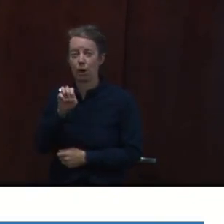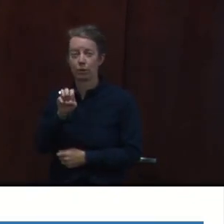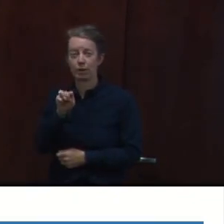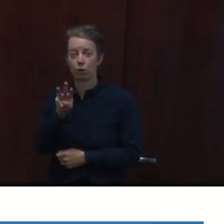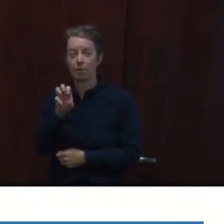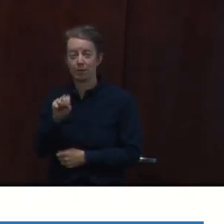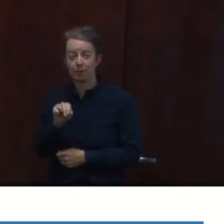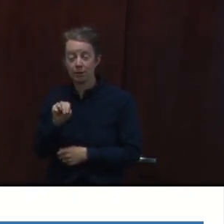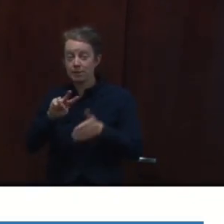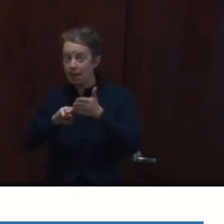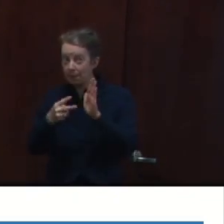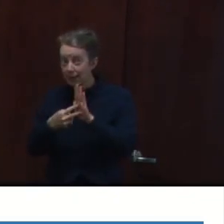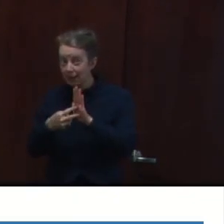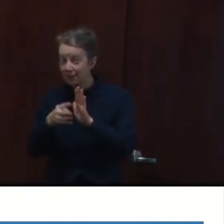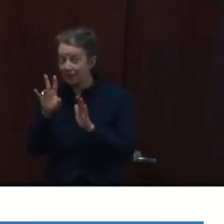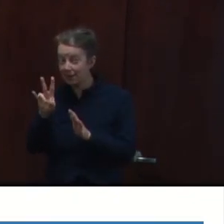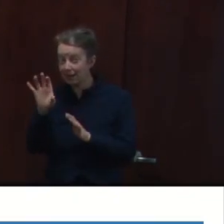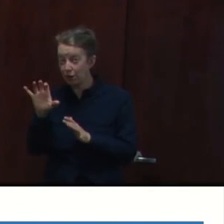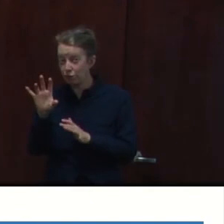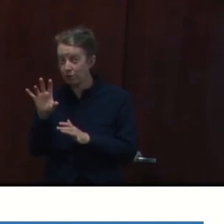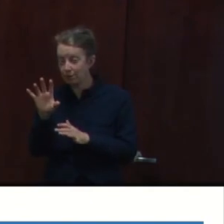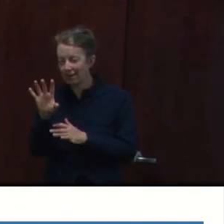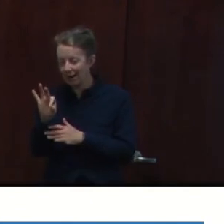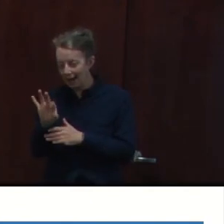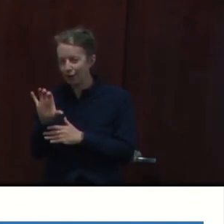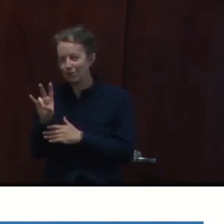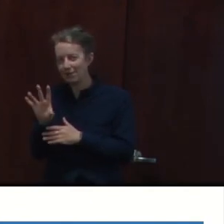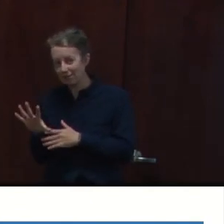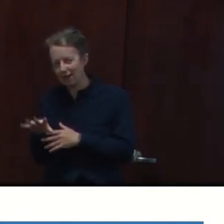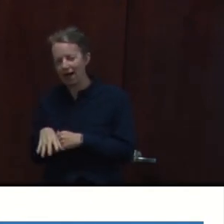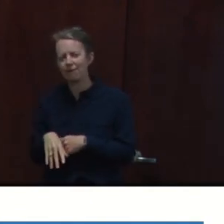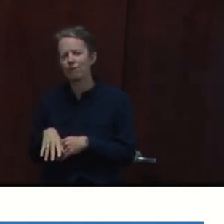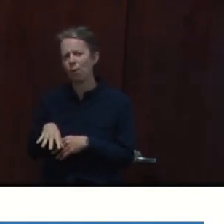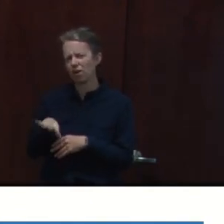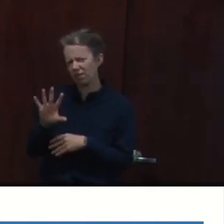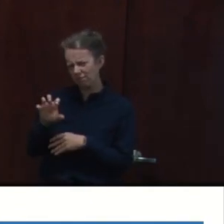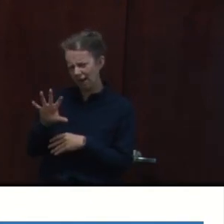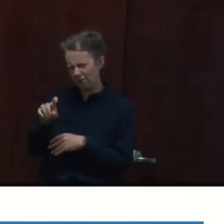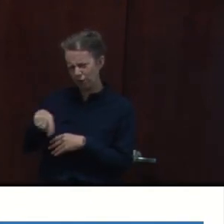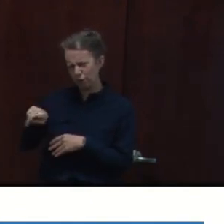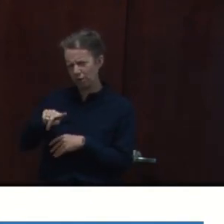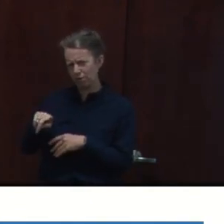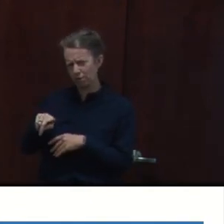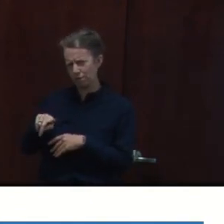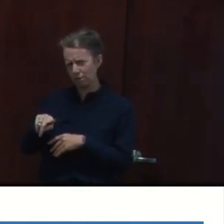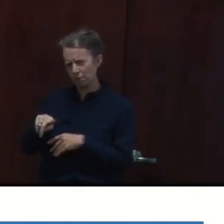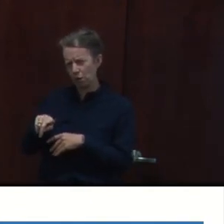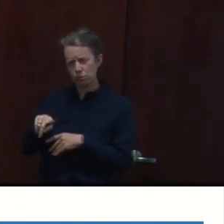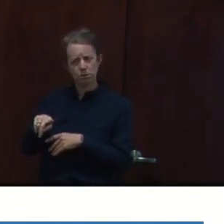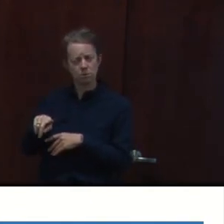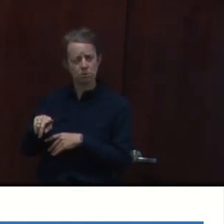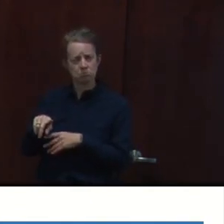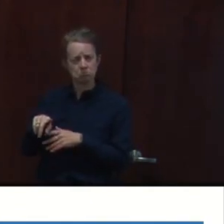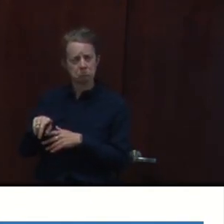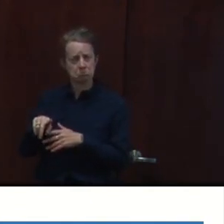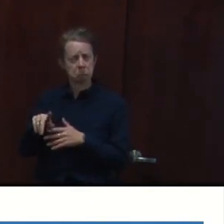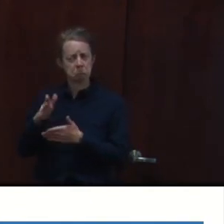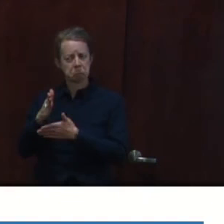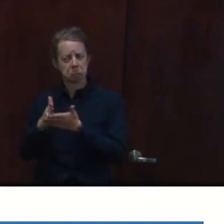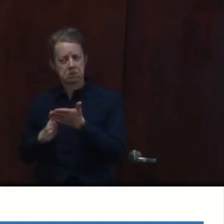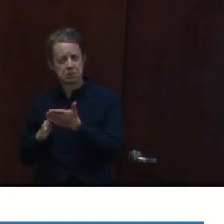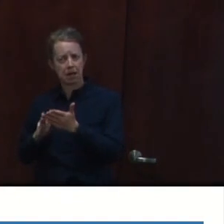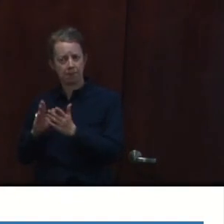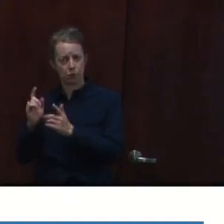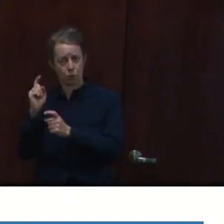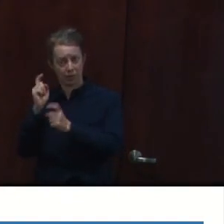the 975 and the 500 that we now have or will soon have, some percentage of those will be used for